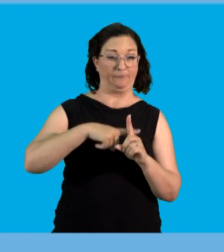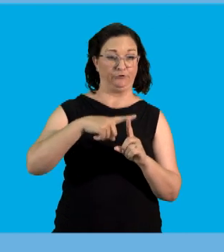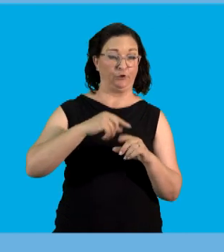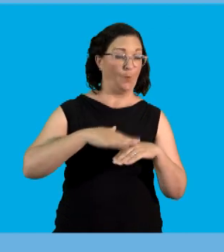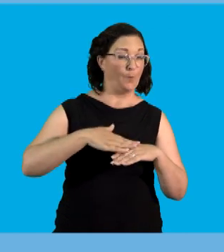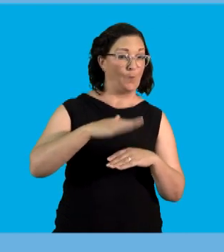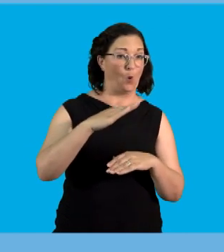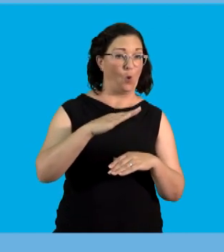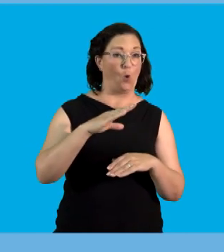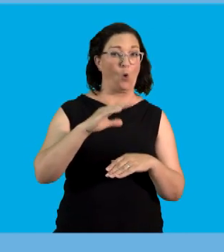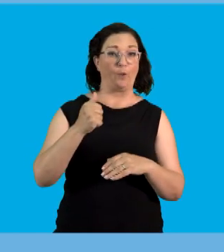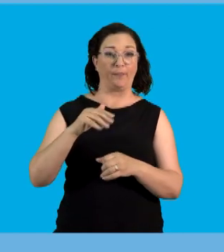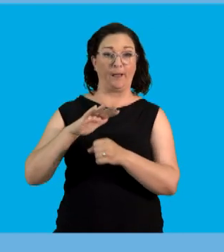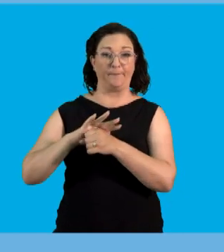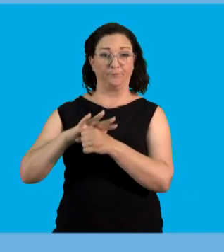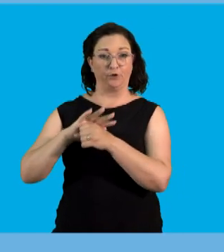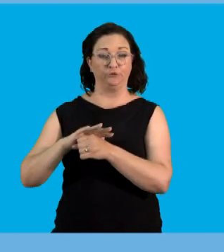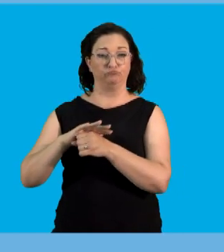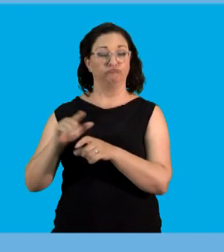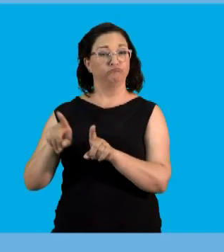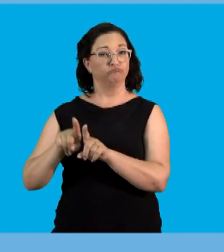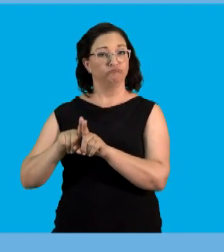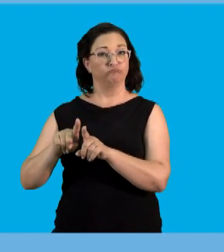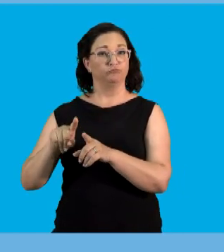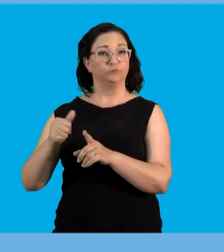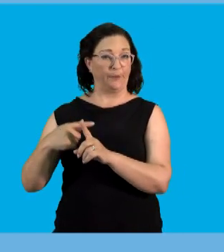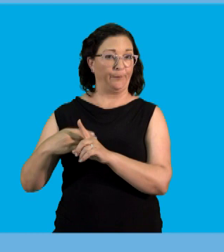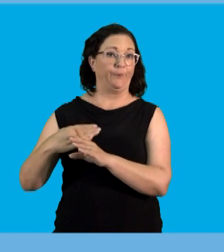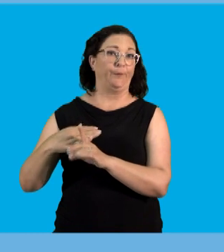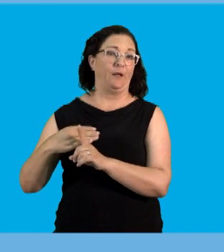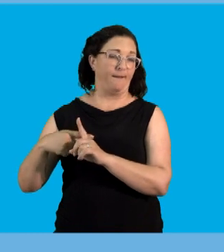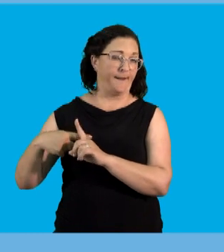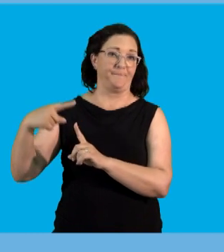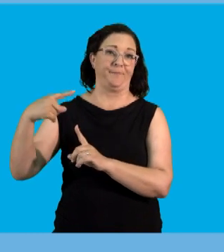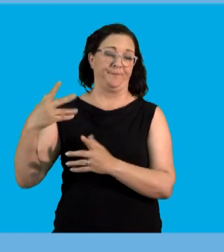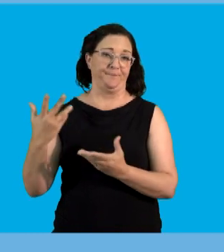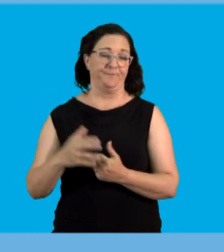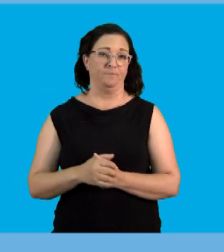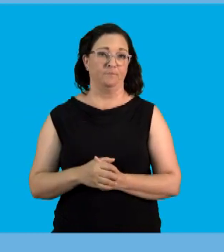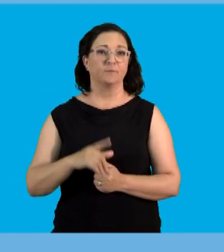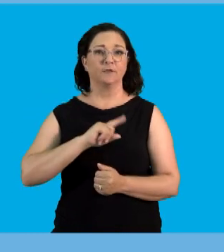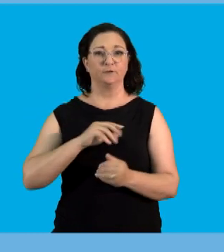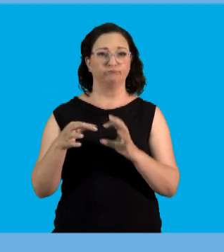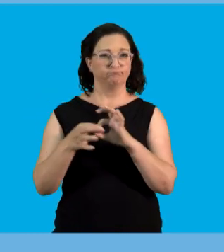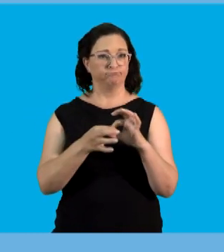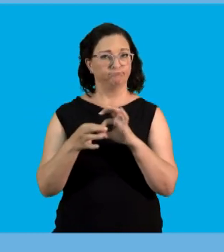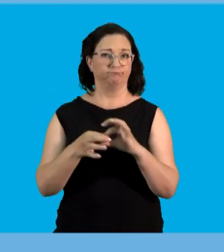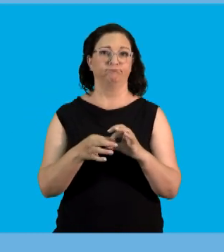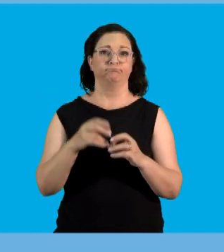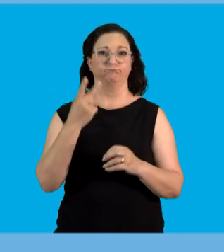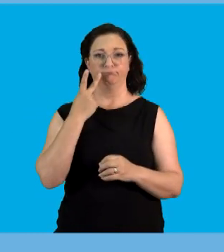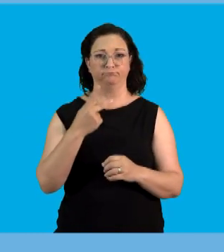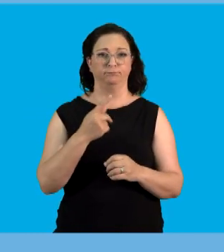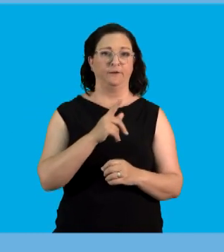when temperature increases, the pressure will also increase. So that's what the relationship is